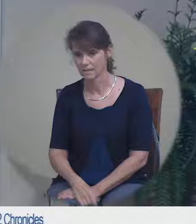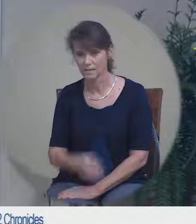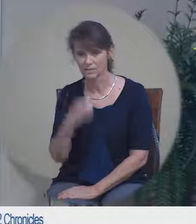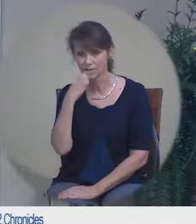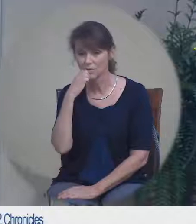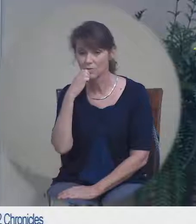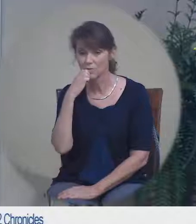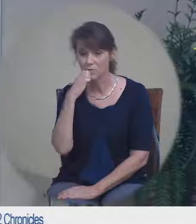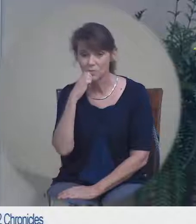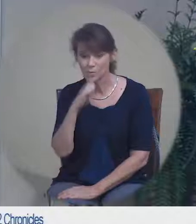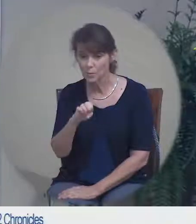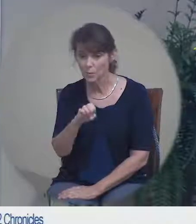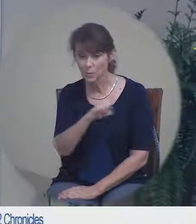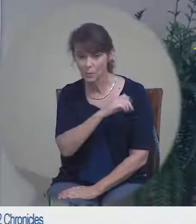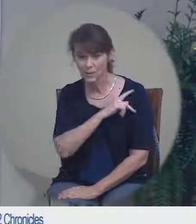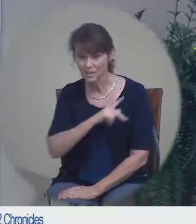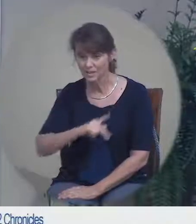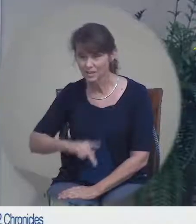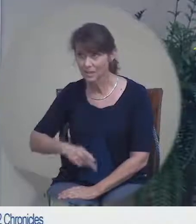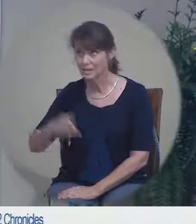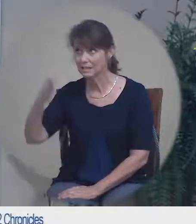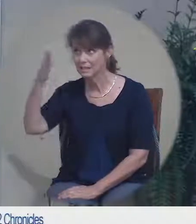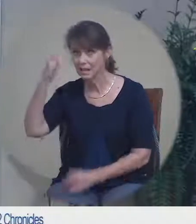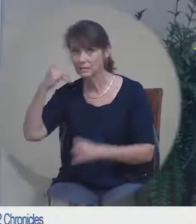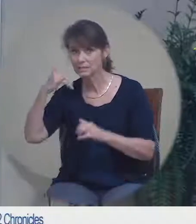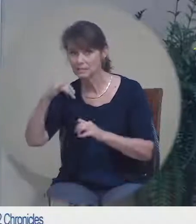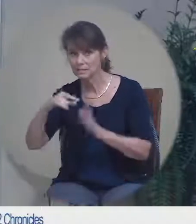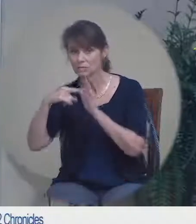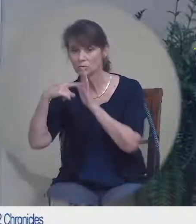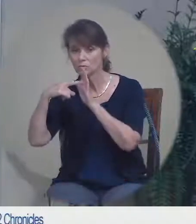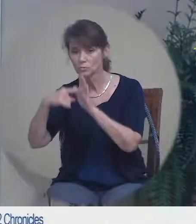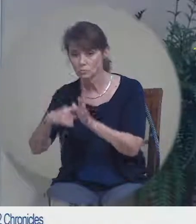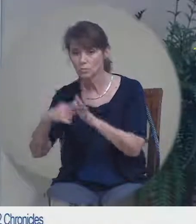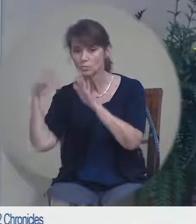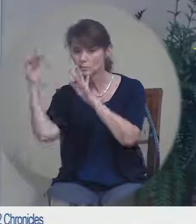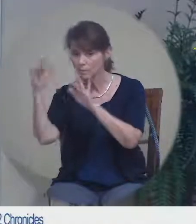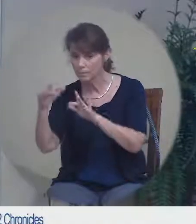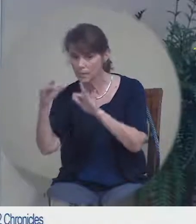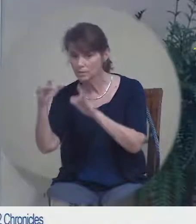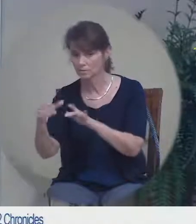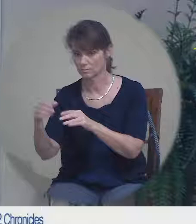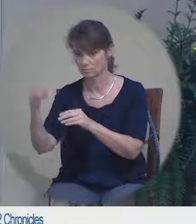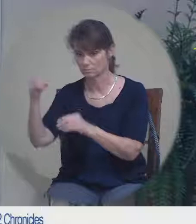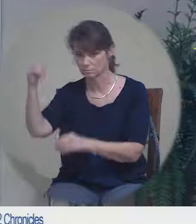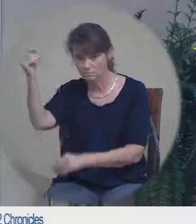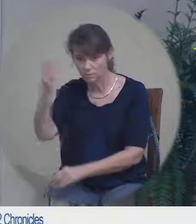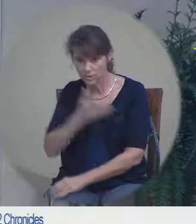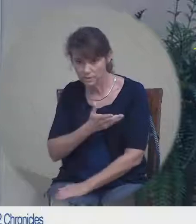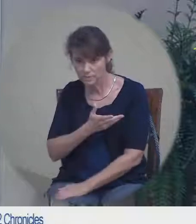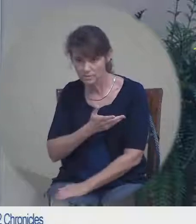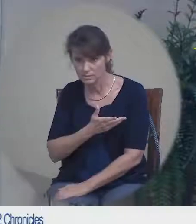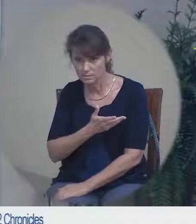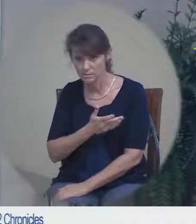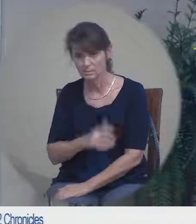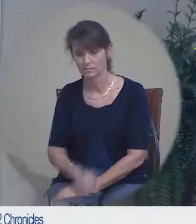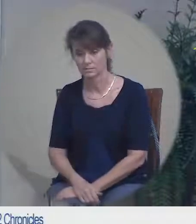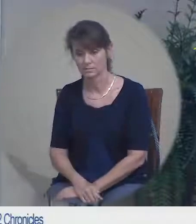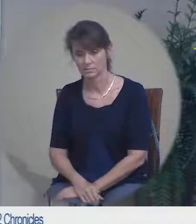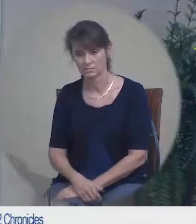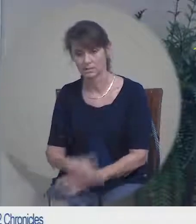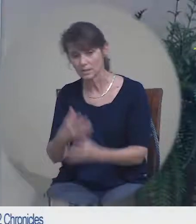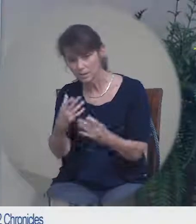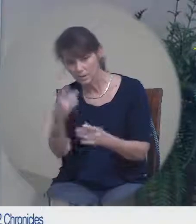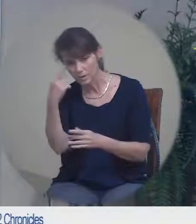and everything you do, God still is showing compassion and mercy, not only for the sake of Joash, but because